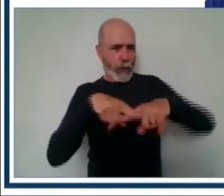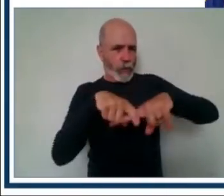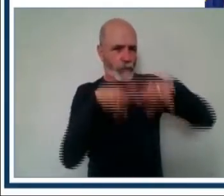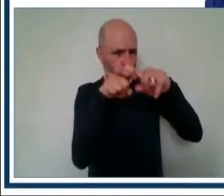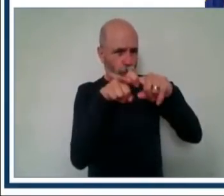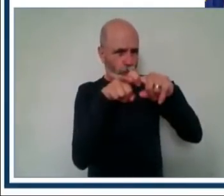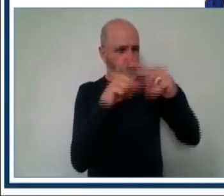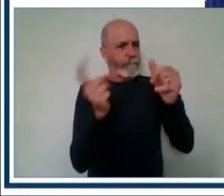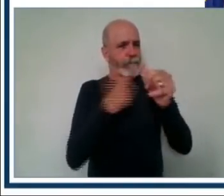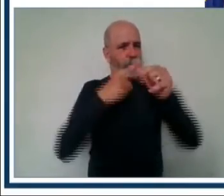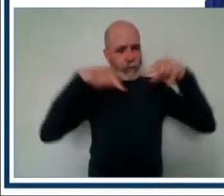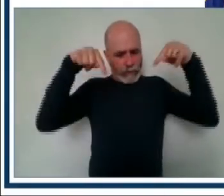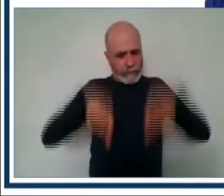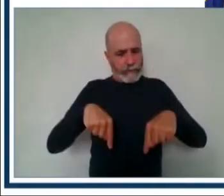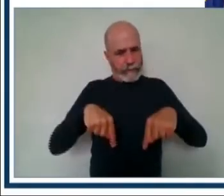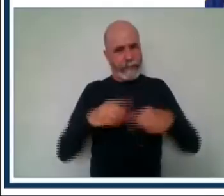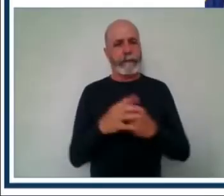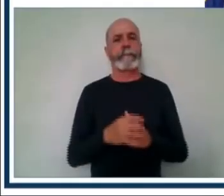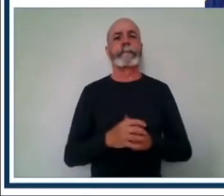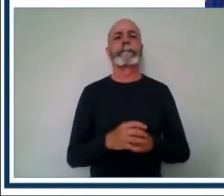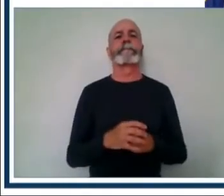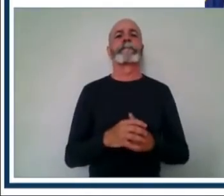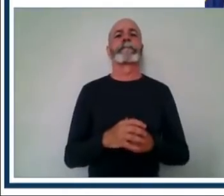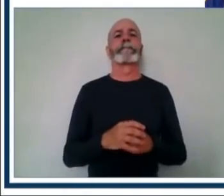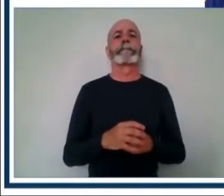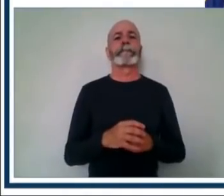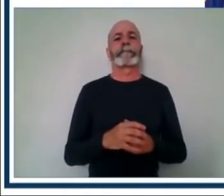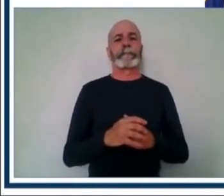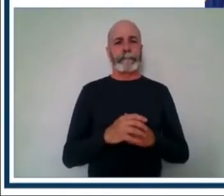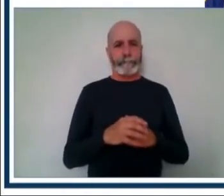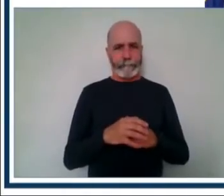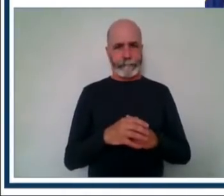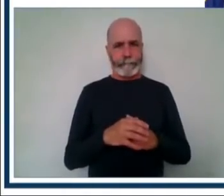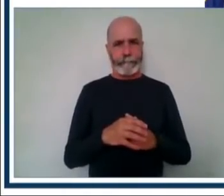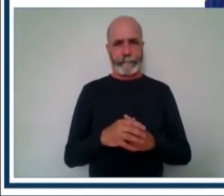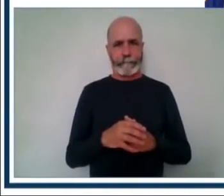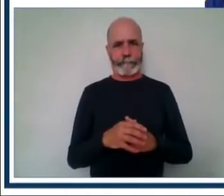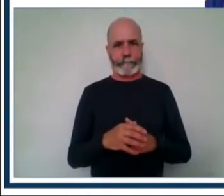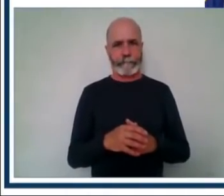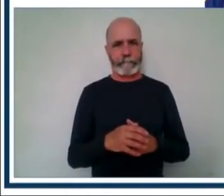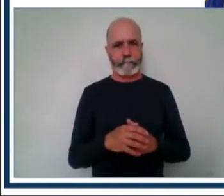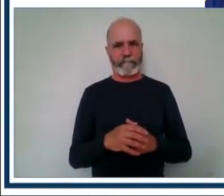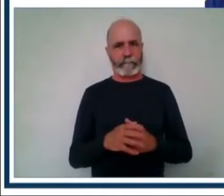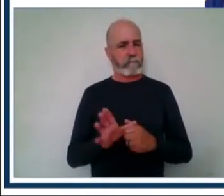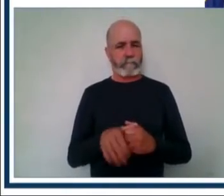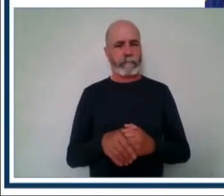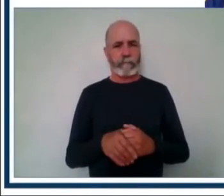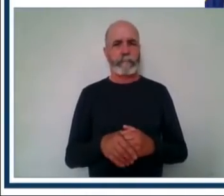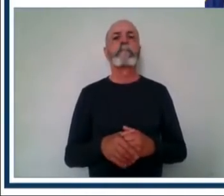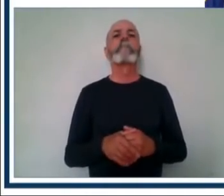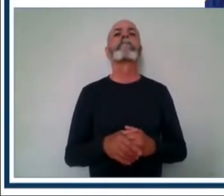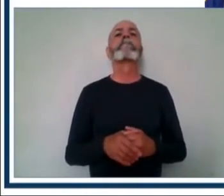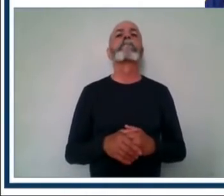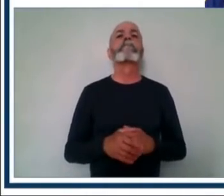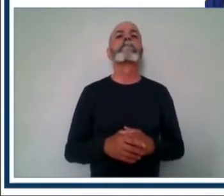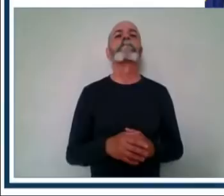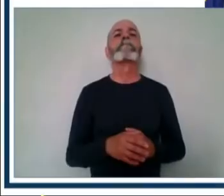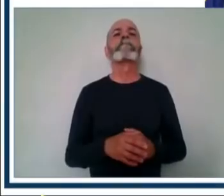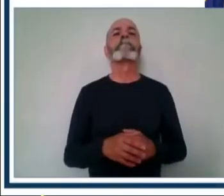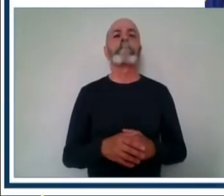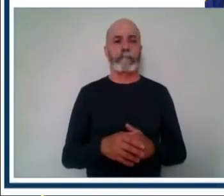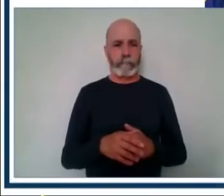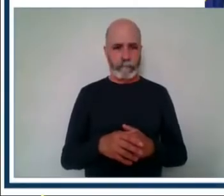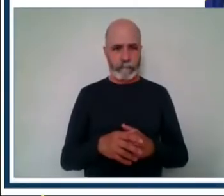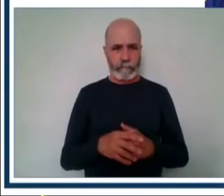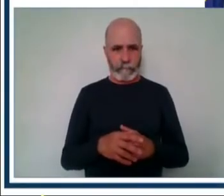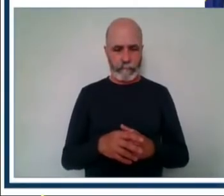I know that you've previously said that for privacy reasons, you can't always necessarily give out the information of who's in hospital or even the ICU. That being said,